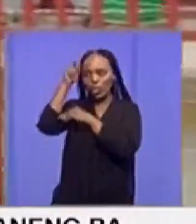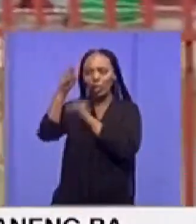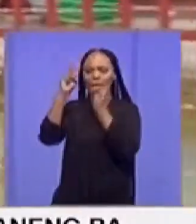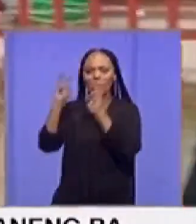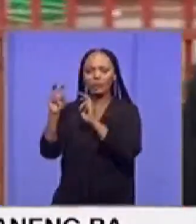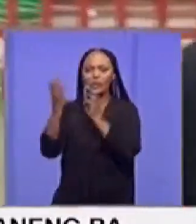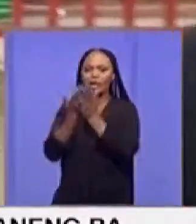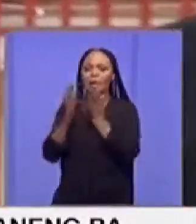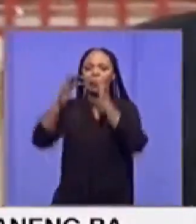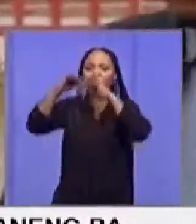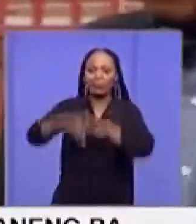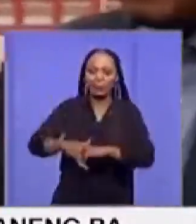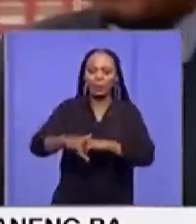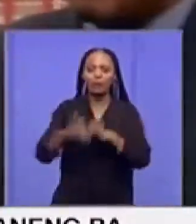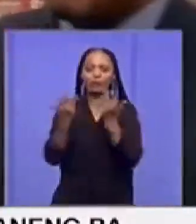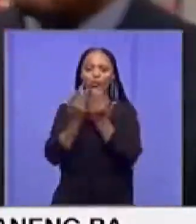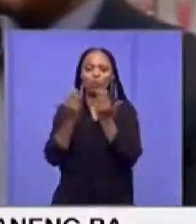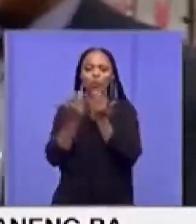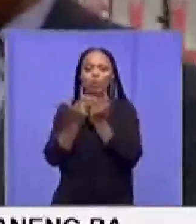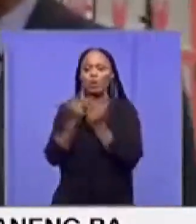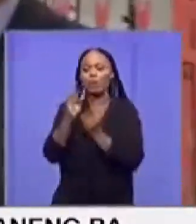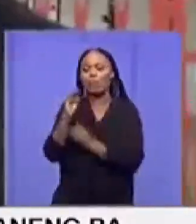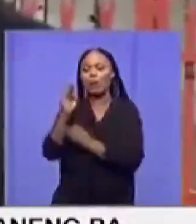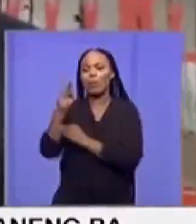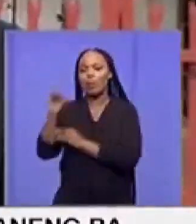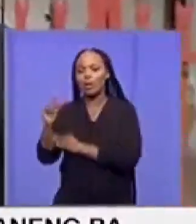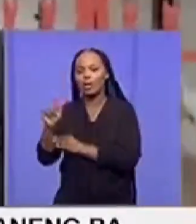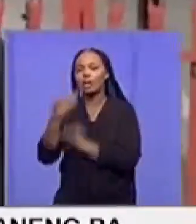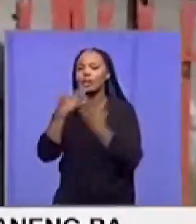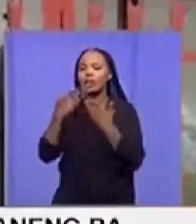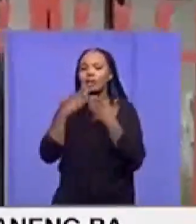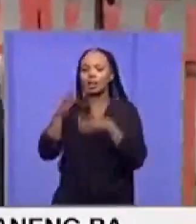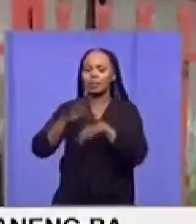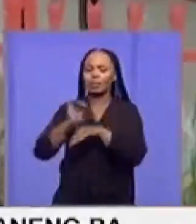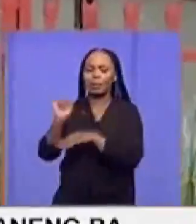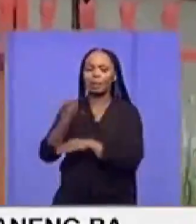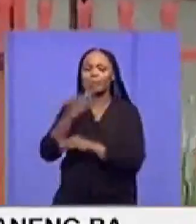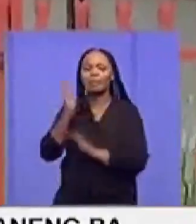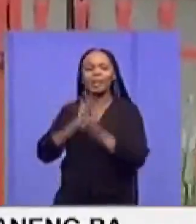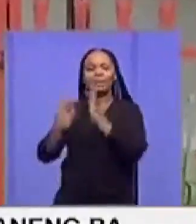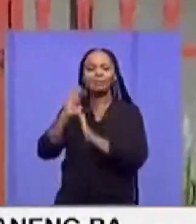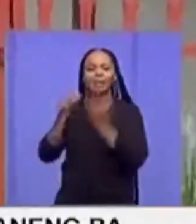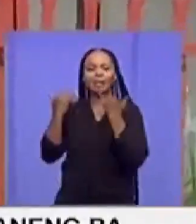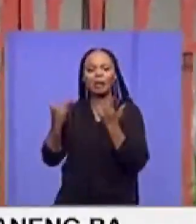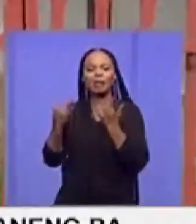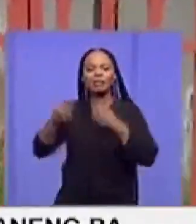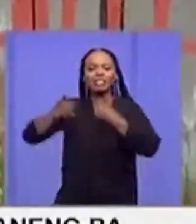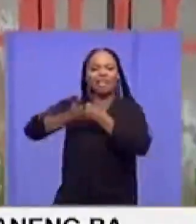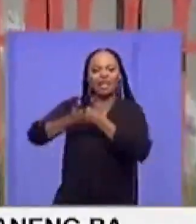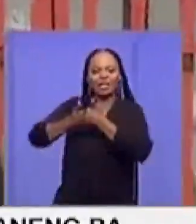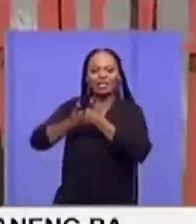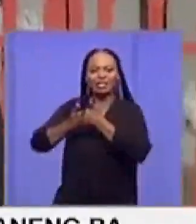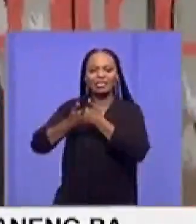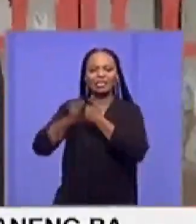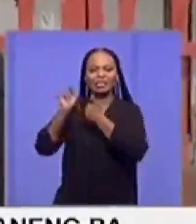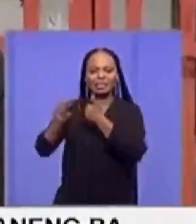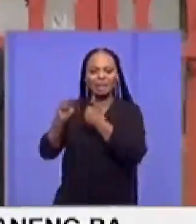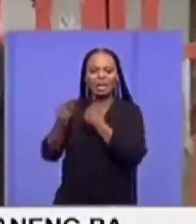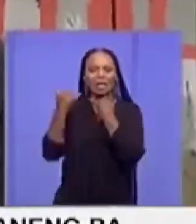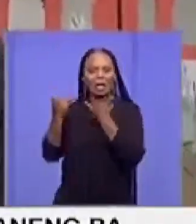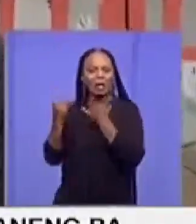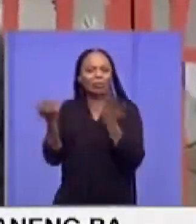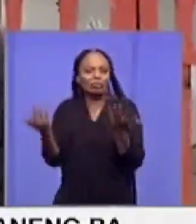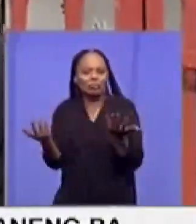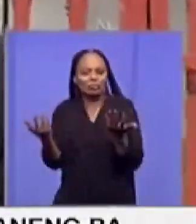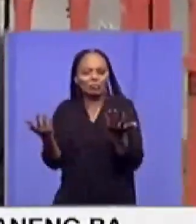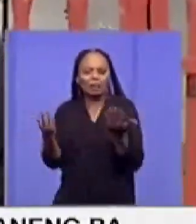ntse nako e ya. Mr. Mabona ke lebogela nako ya gago. Ne kopa re tlhalosetse gore dikgwetlho tse vele di tlisa ke gore